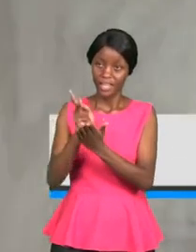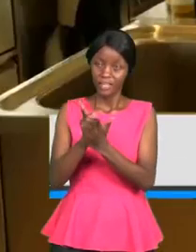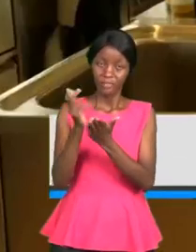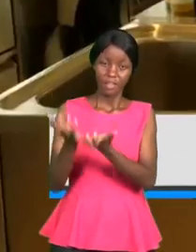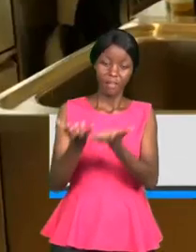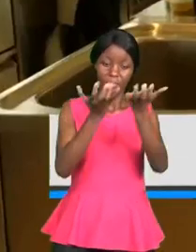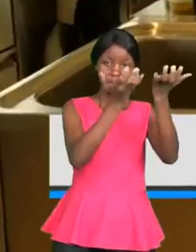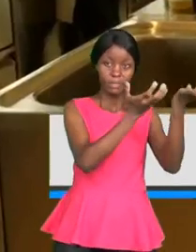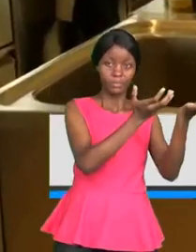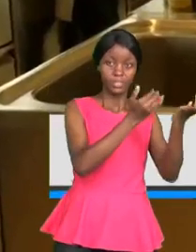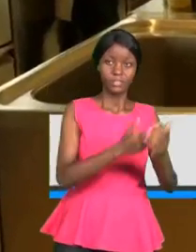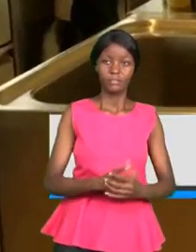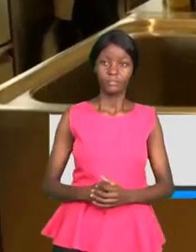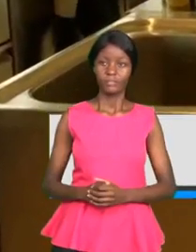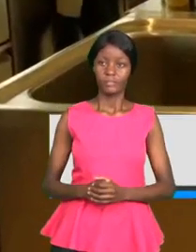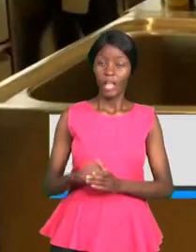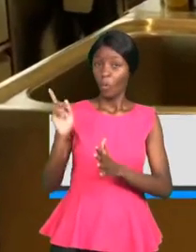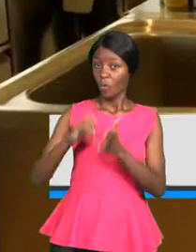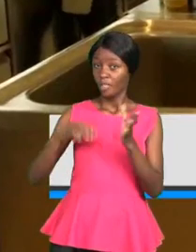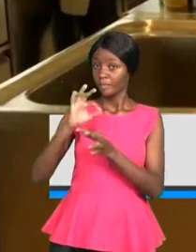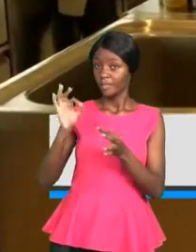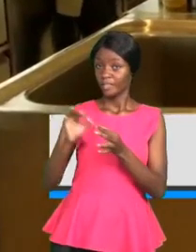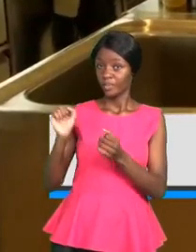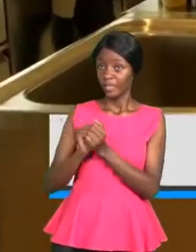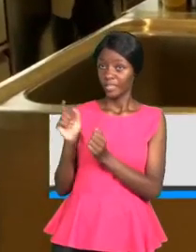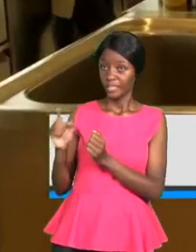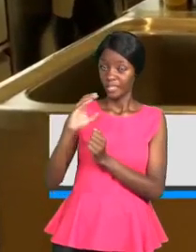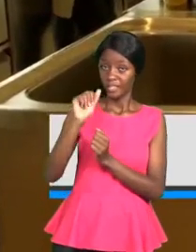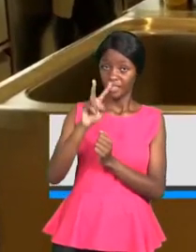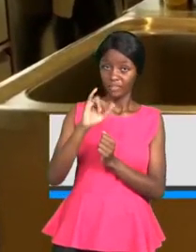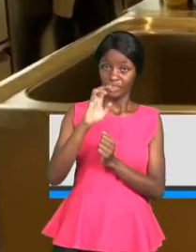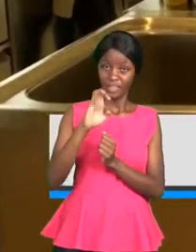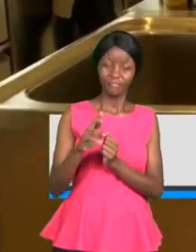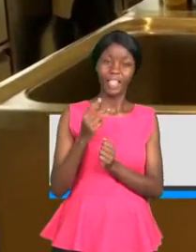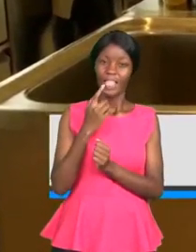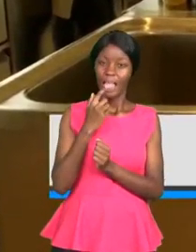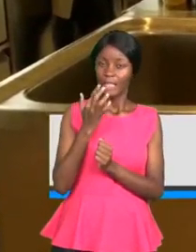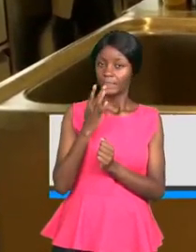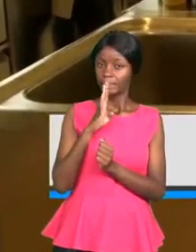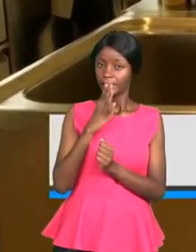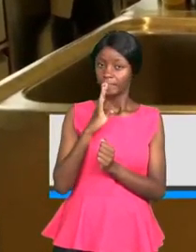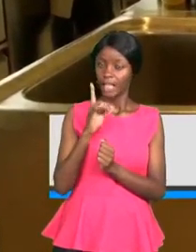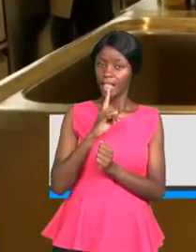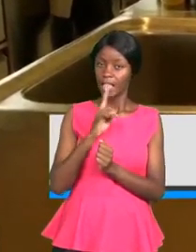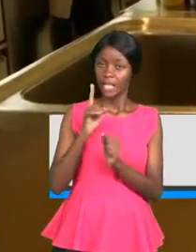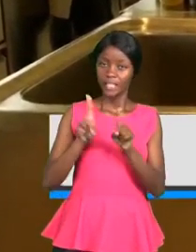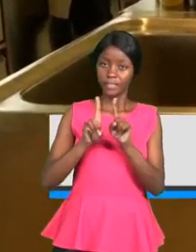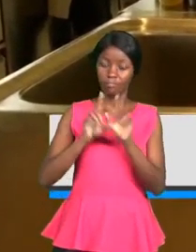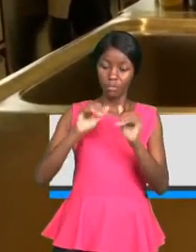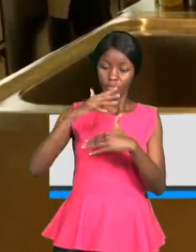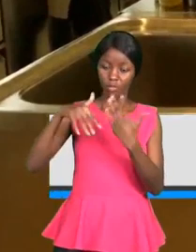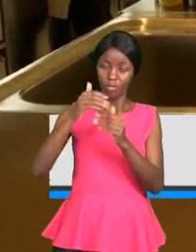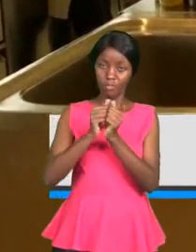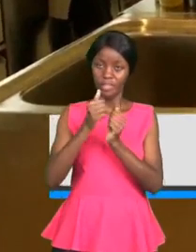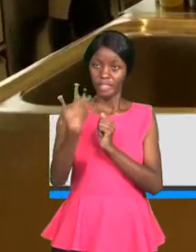export. What's particular with this caviar, it's very subtle in the mouth, buttery, and it will combine well with products